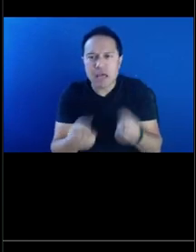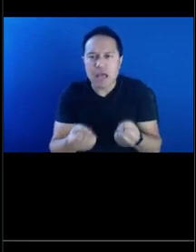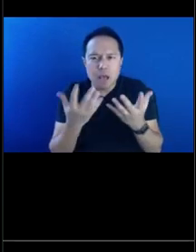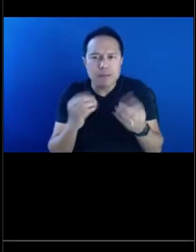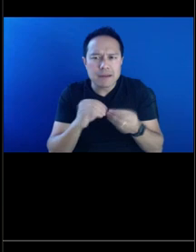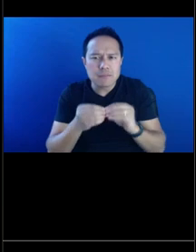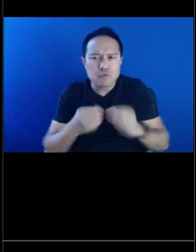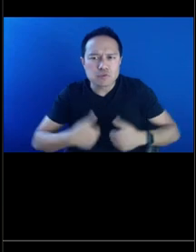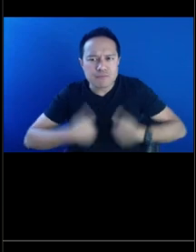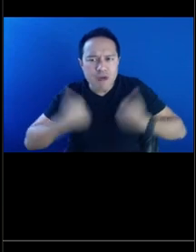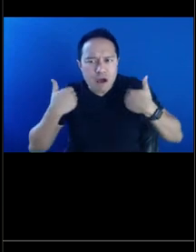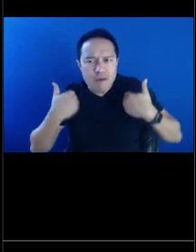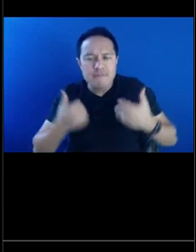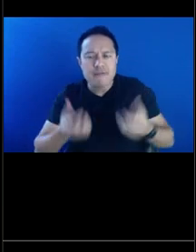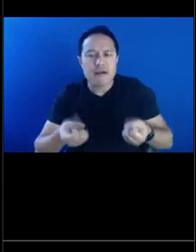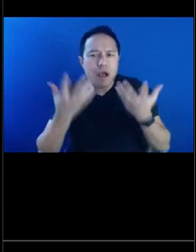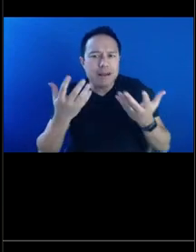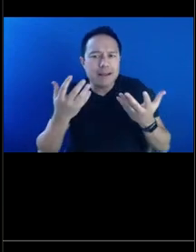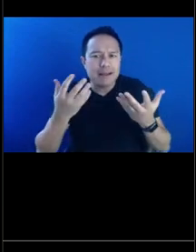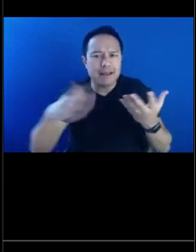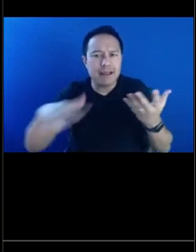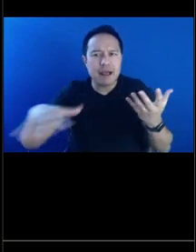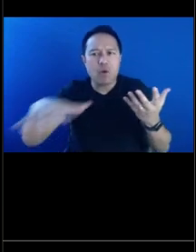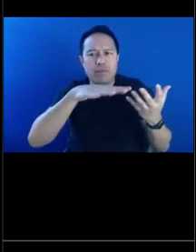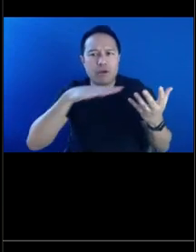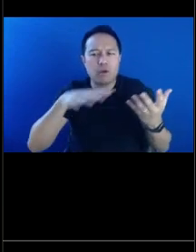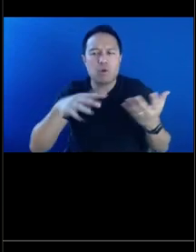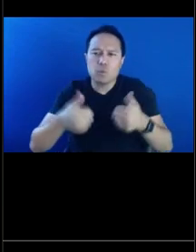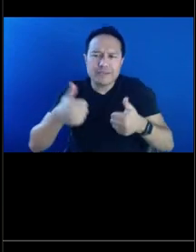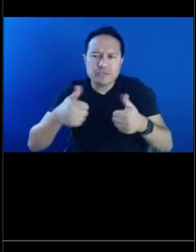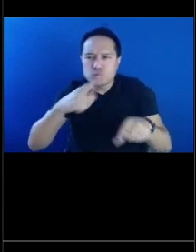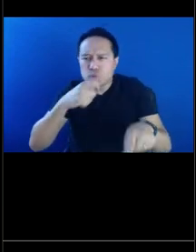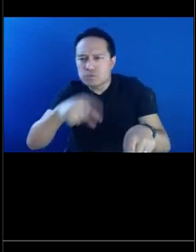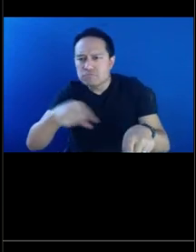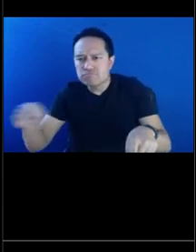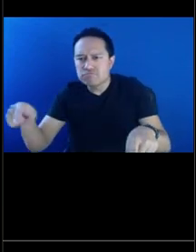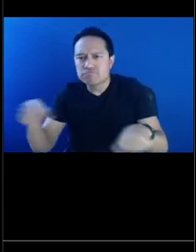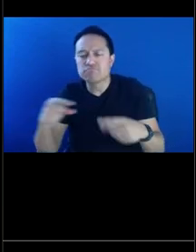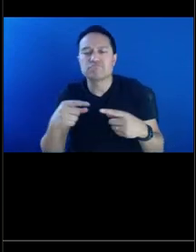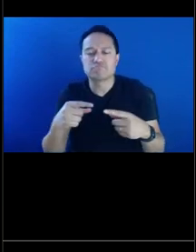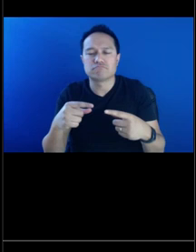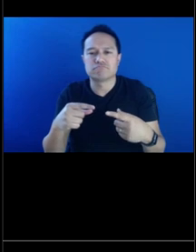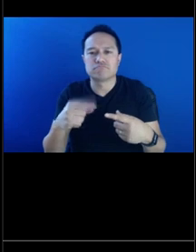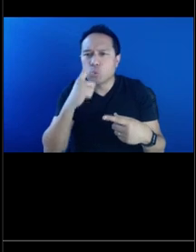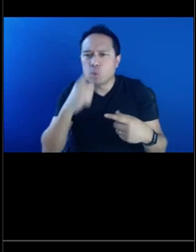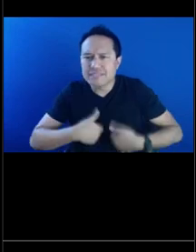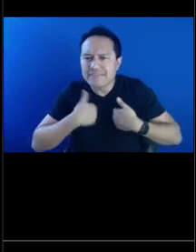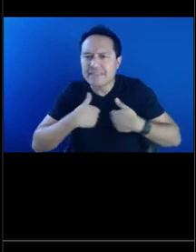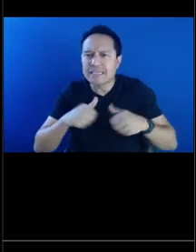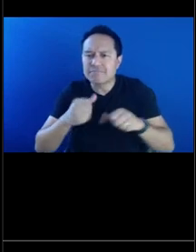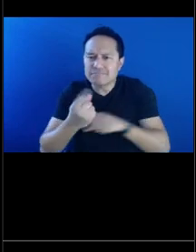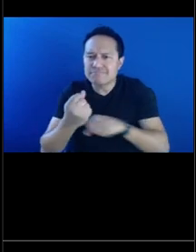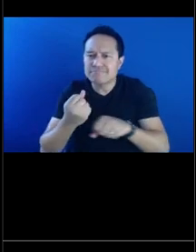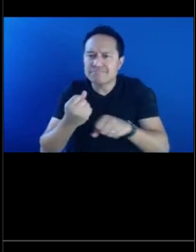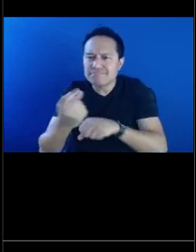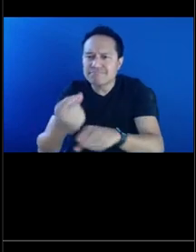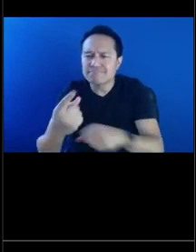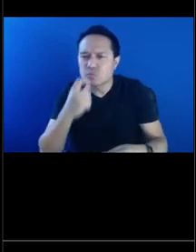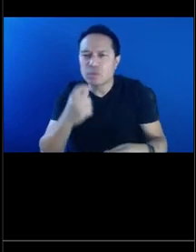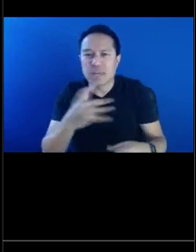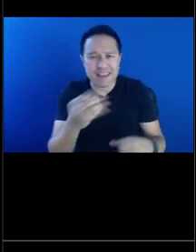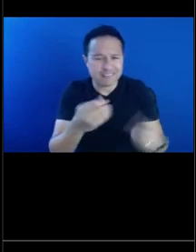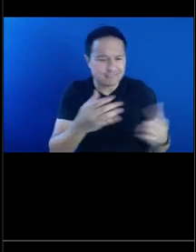the population, and which ones are in the population and, you know, surviving year to year, so that we can figure out what's happening to those that aren't surviving. So